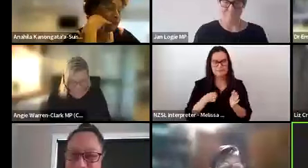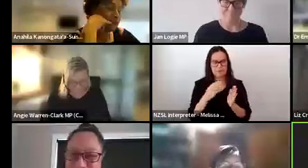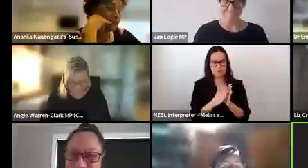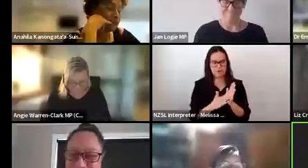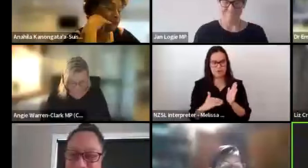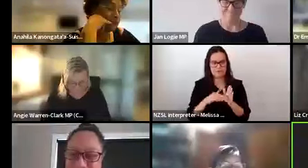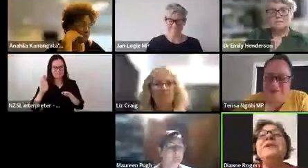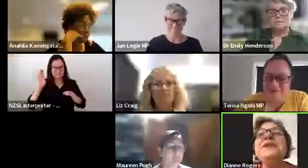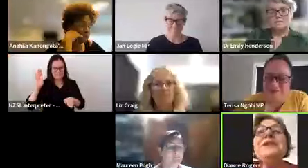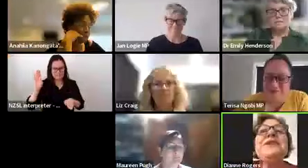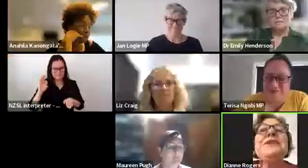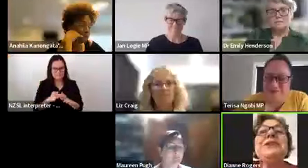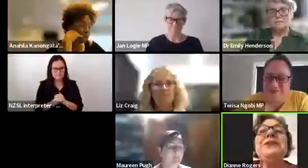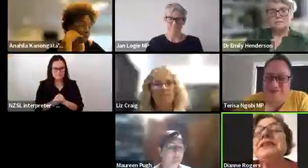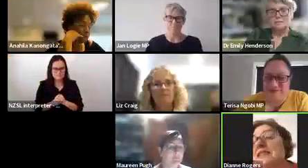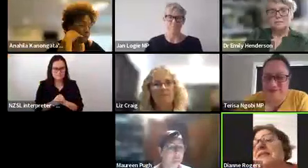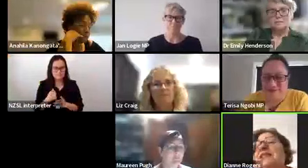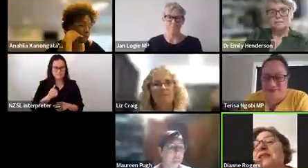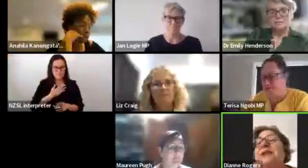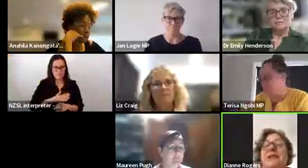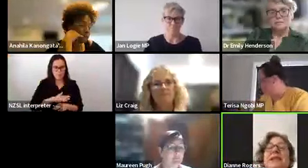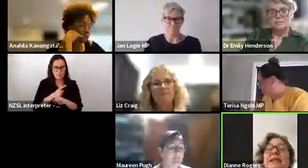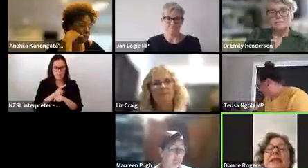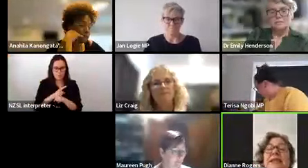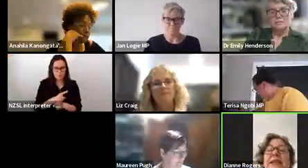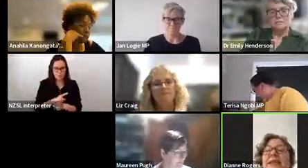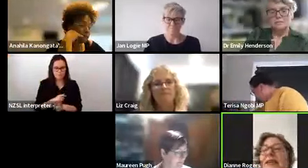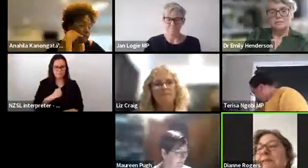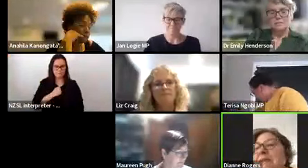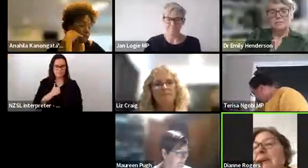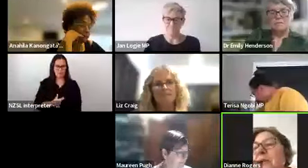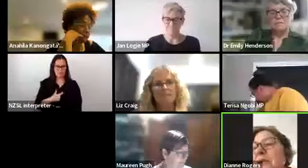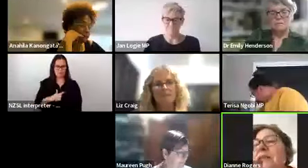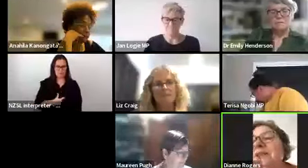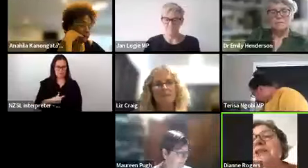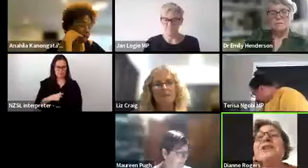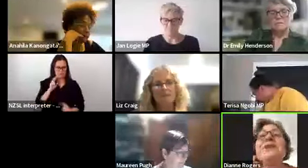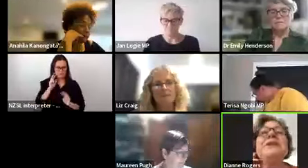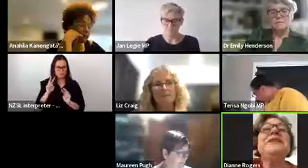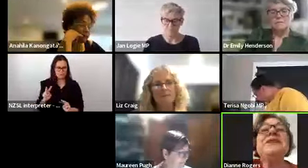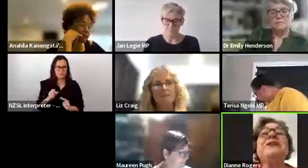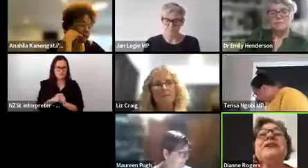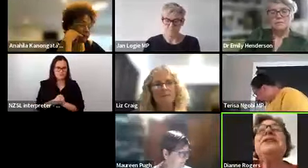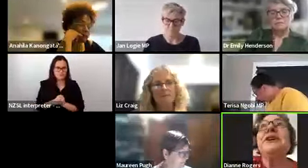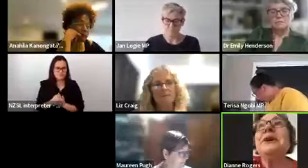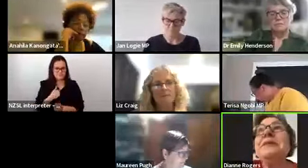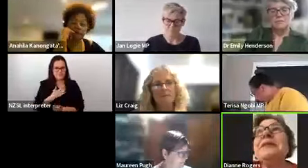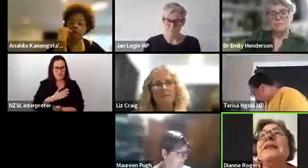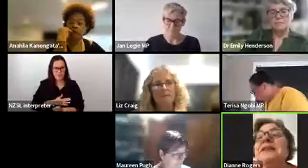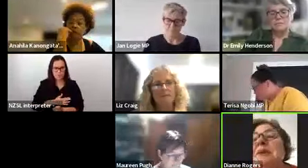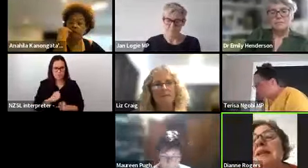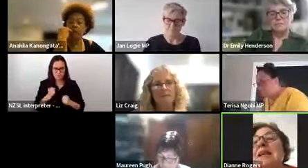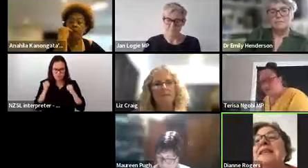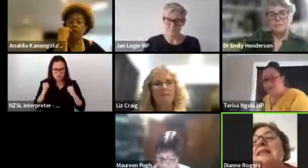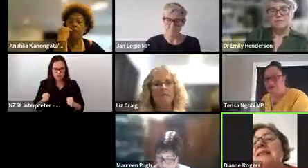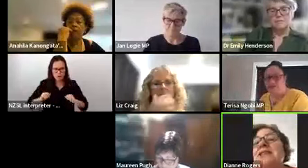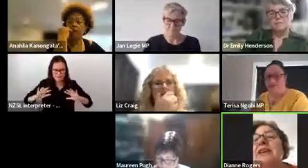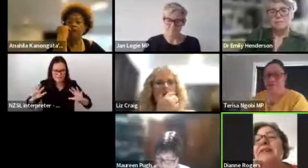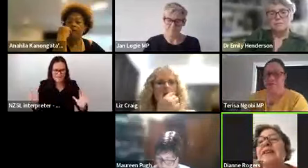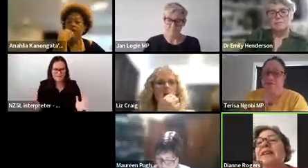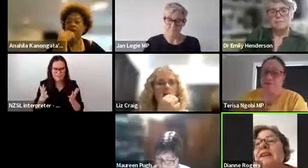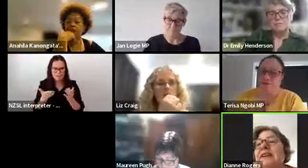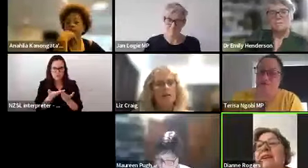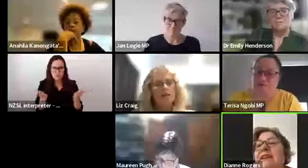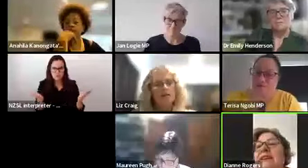I just wanted to talk to you as an individual. I wanted to urge you in the strongest terms to please